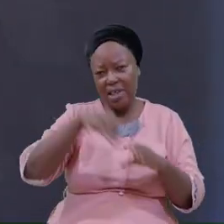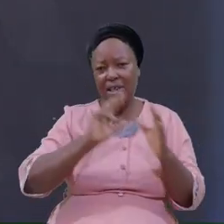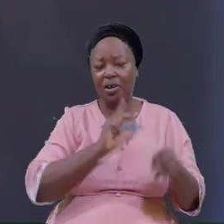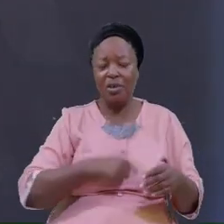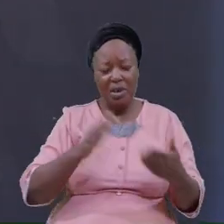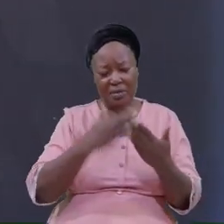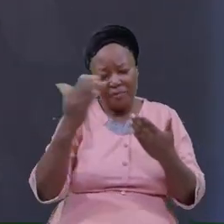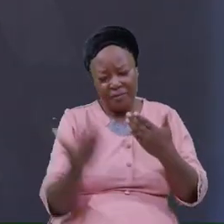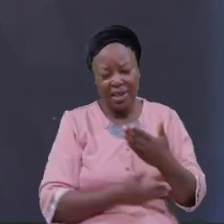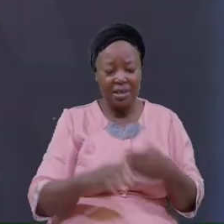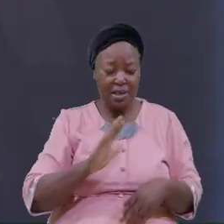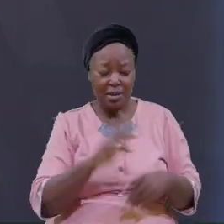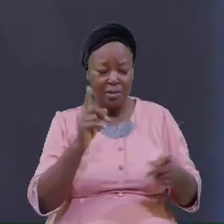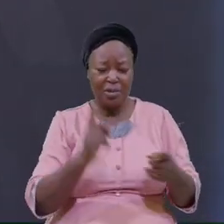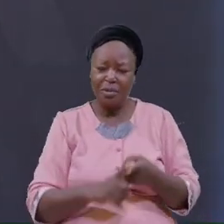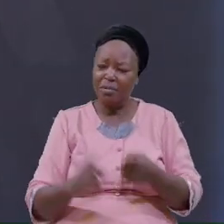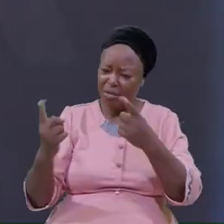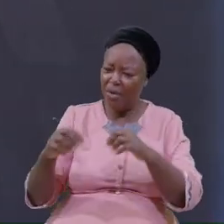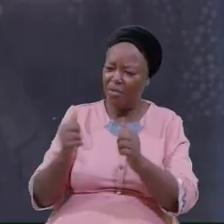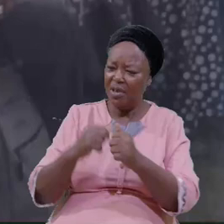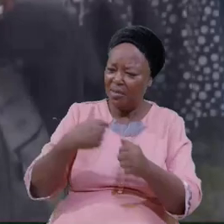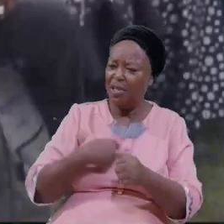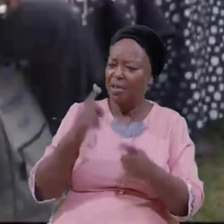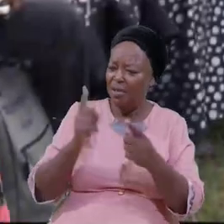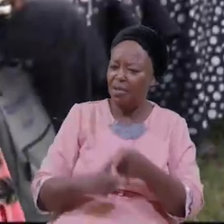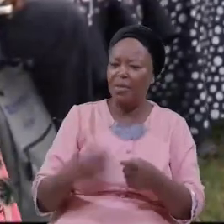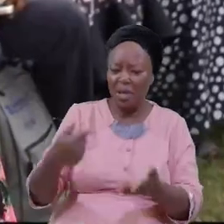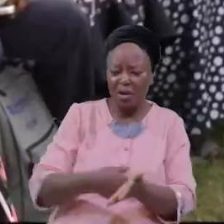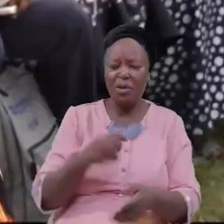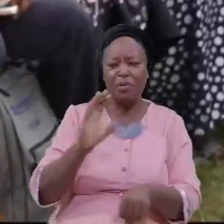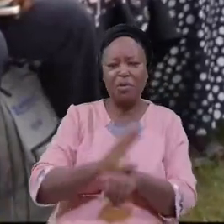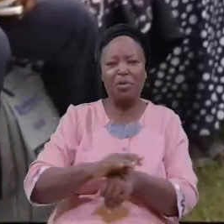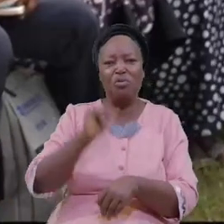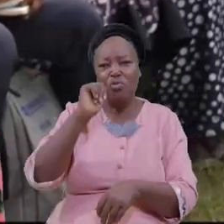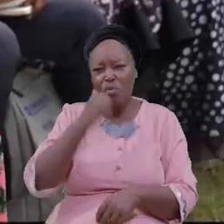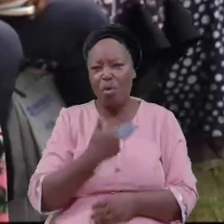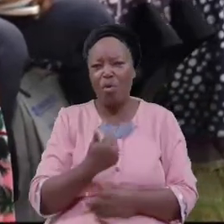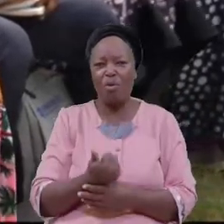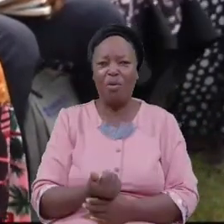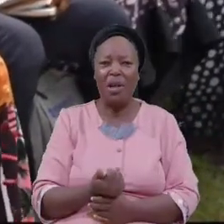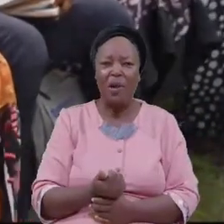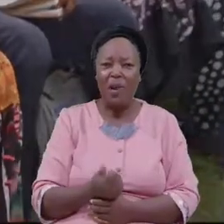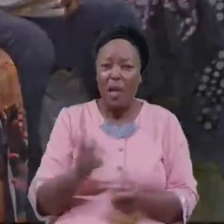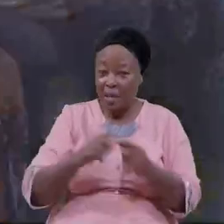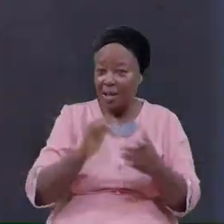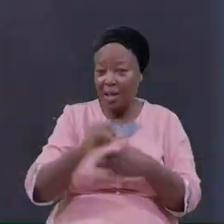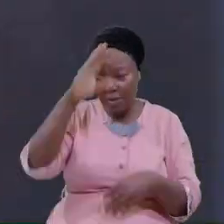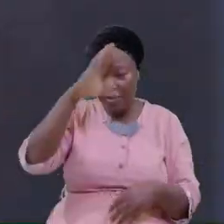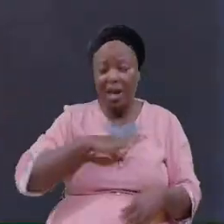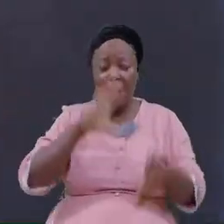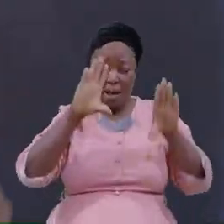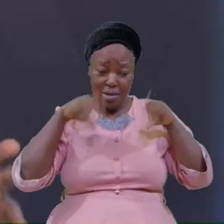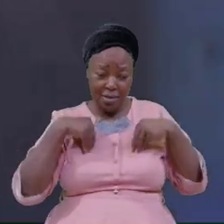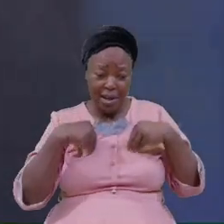the gospel church tomorrow? Et je disais, mais si tu allais avec moi à l'église demain. And he accepted. Et il a accepté. And he went with Et me. Il